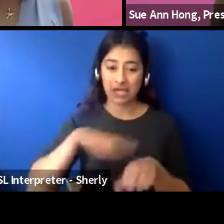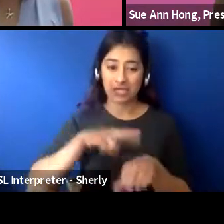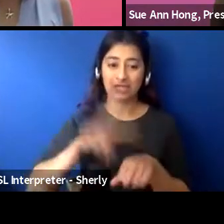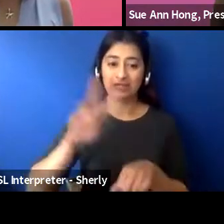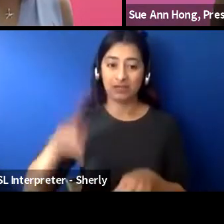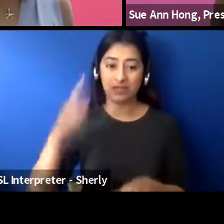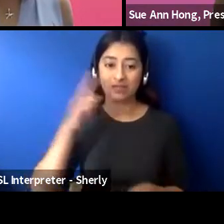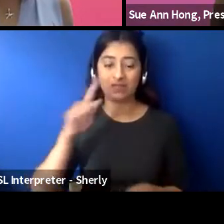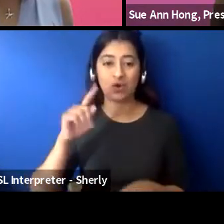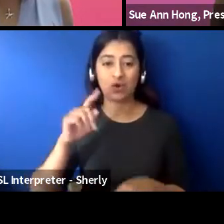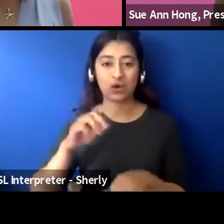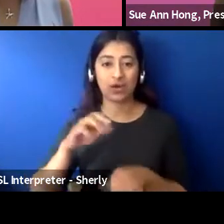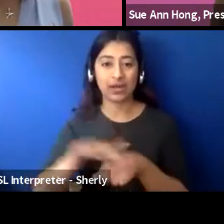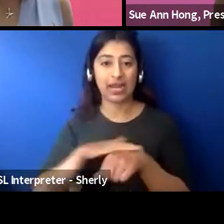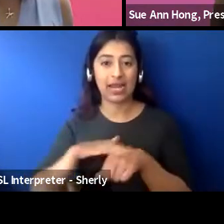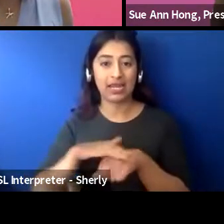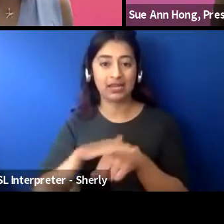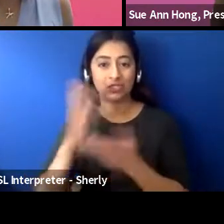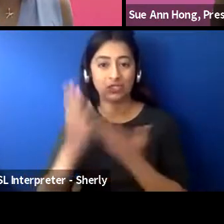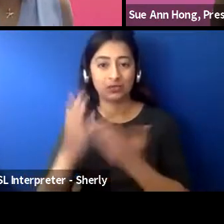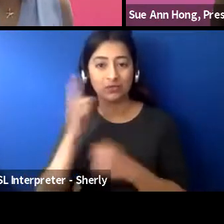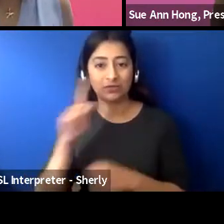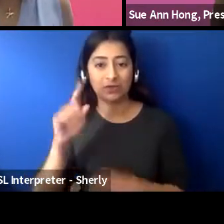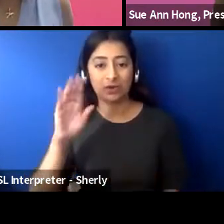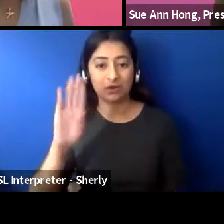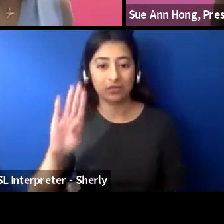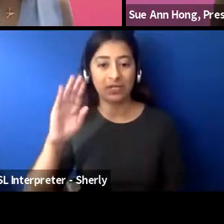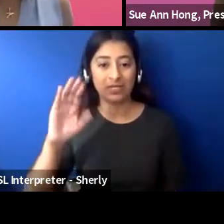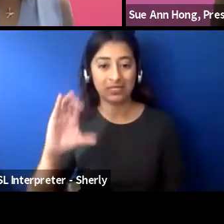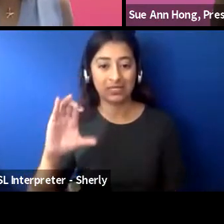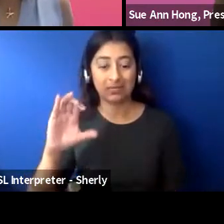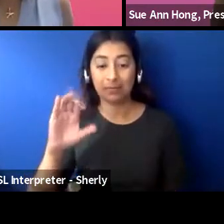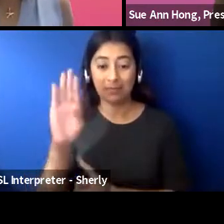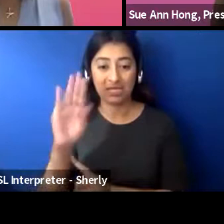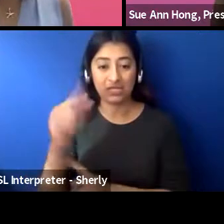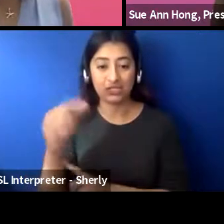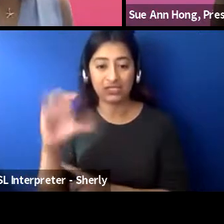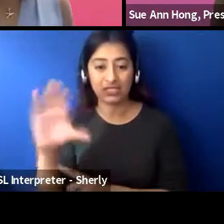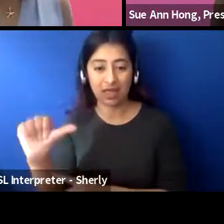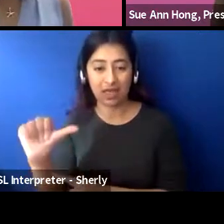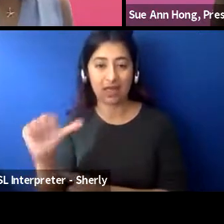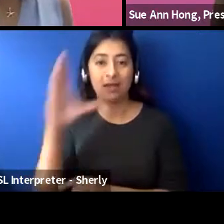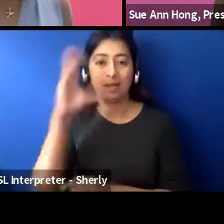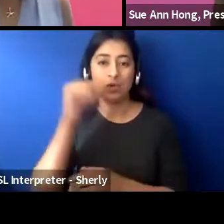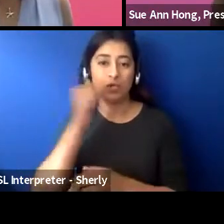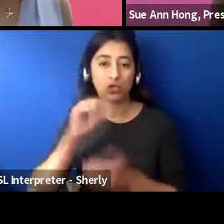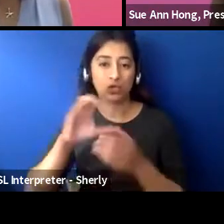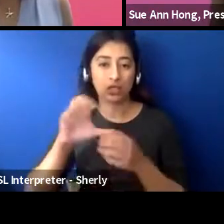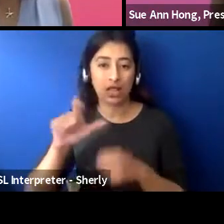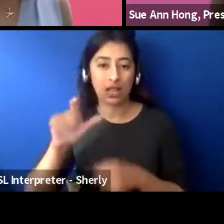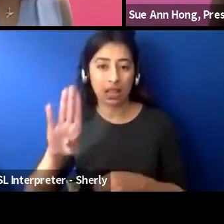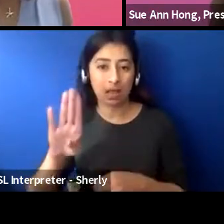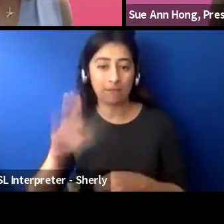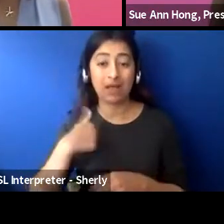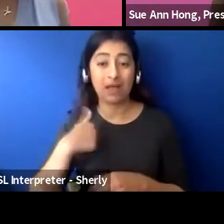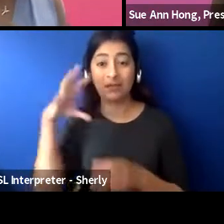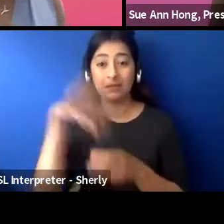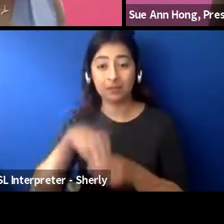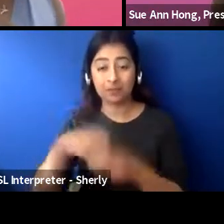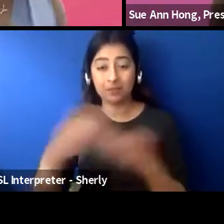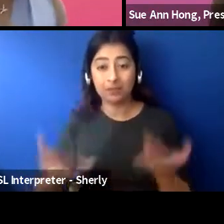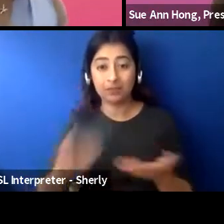Native Services for Boys and Girls Club of America, as Sue-Ann shared. I've been in the movement for 20